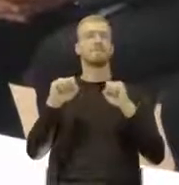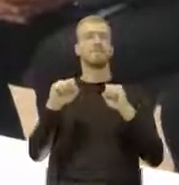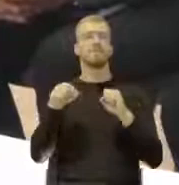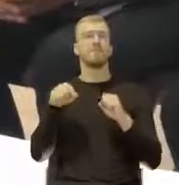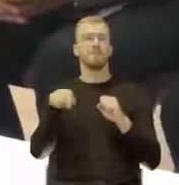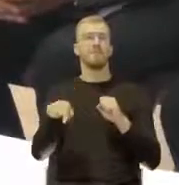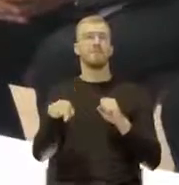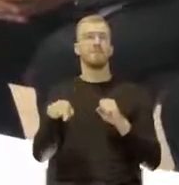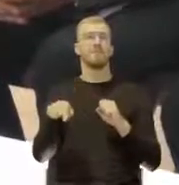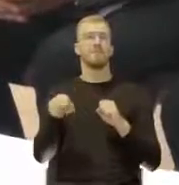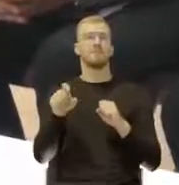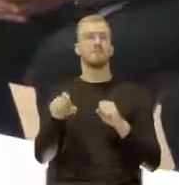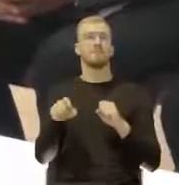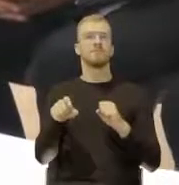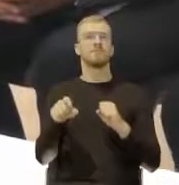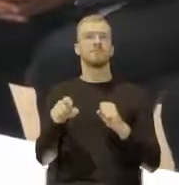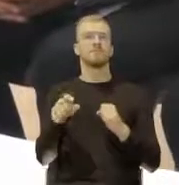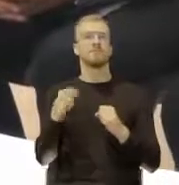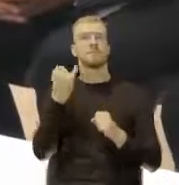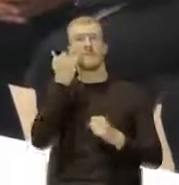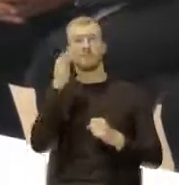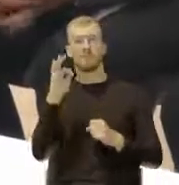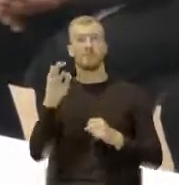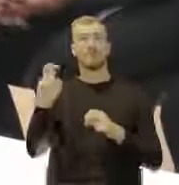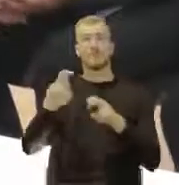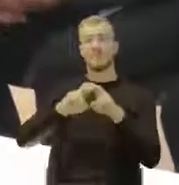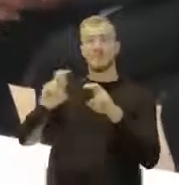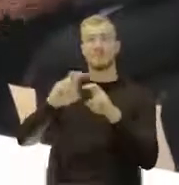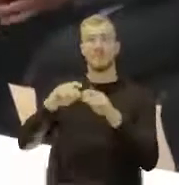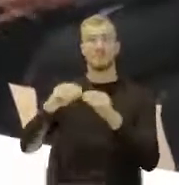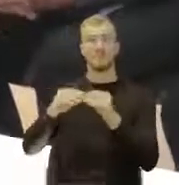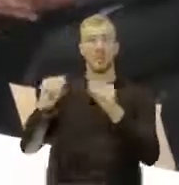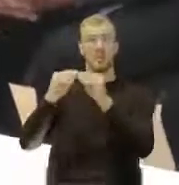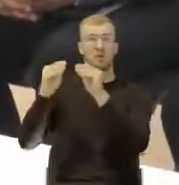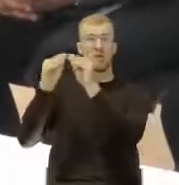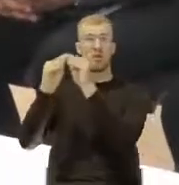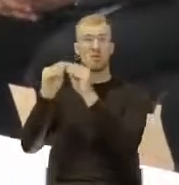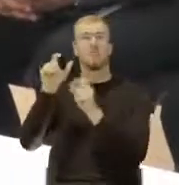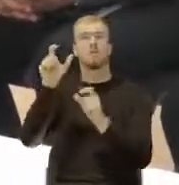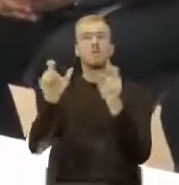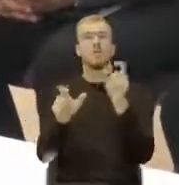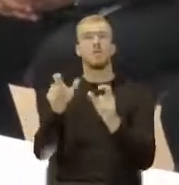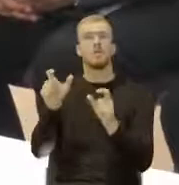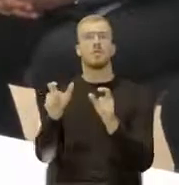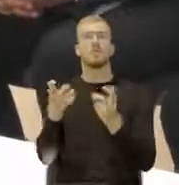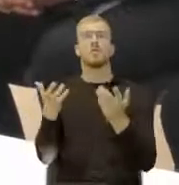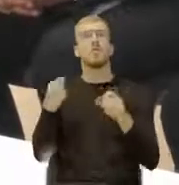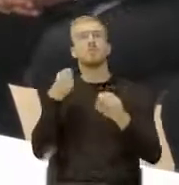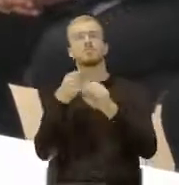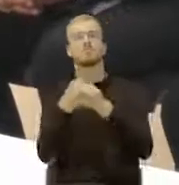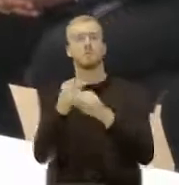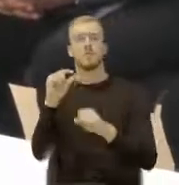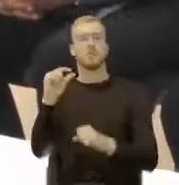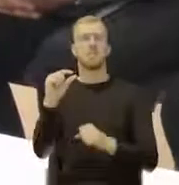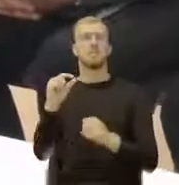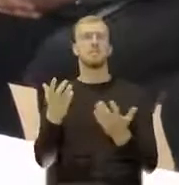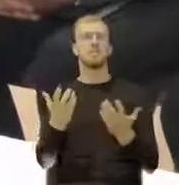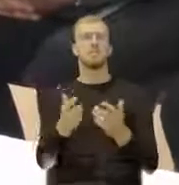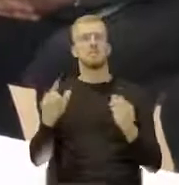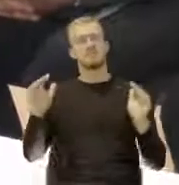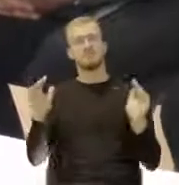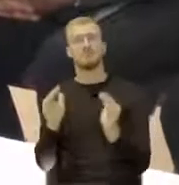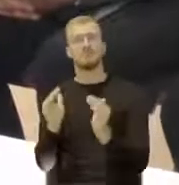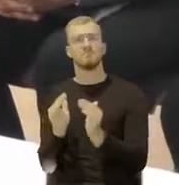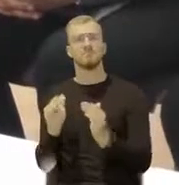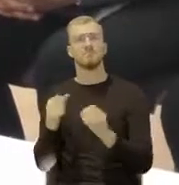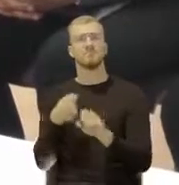traffic fatalities. And also, we all know, if we look to the health dimension, that public